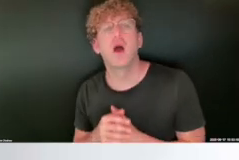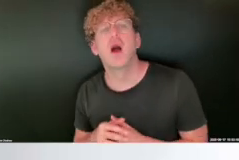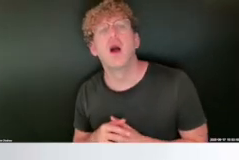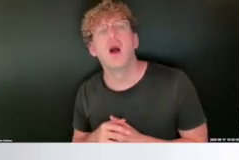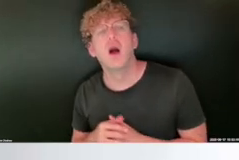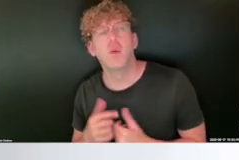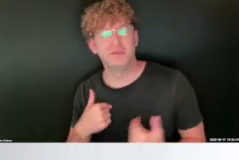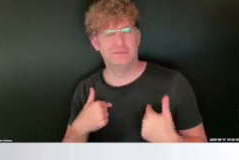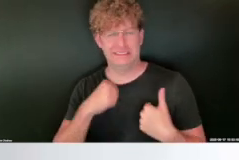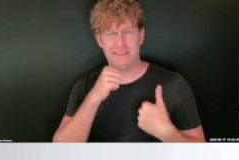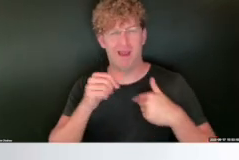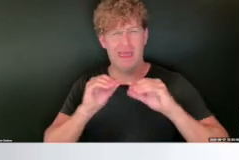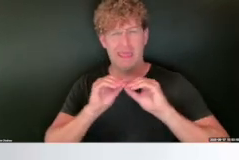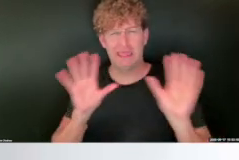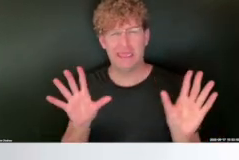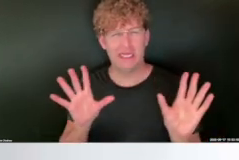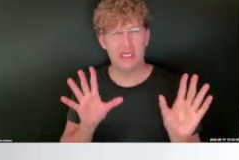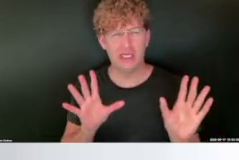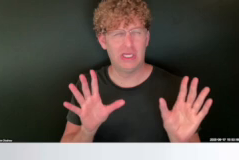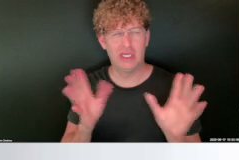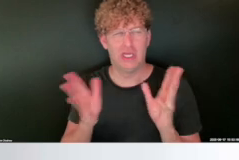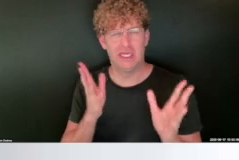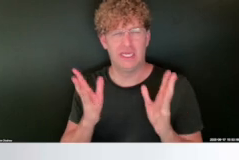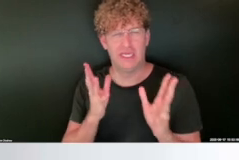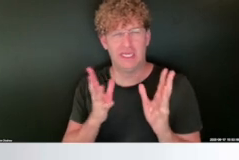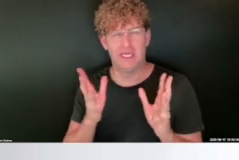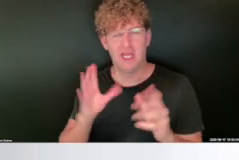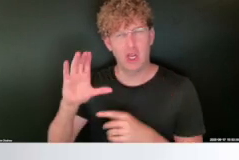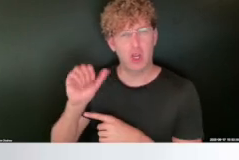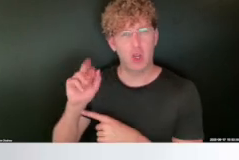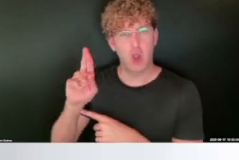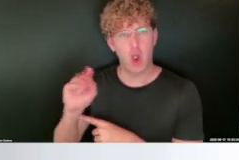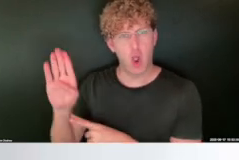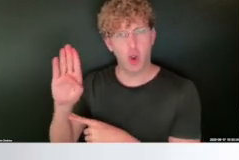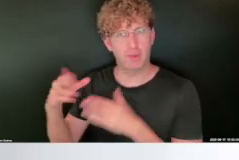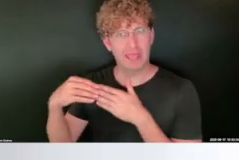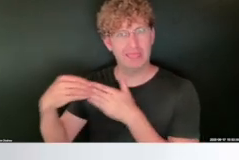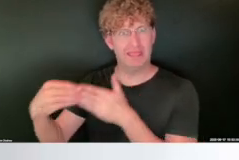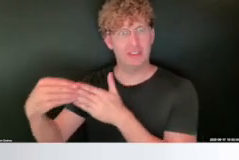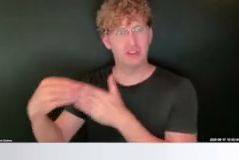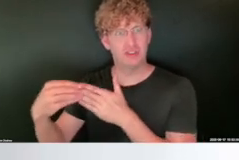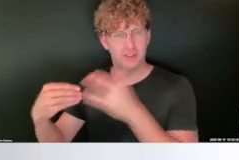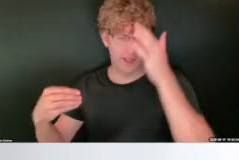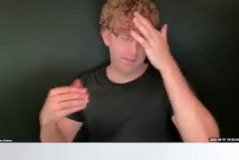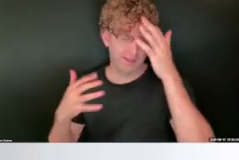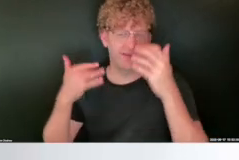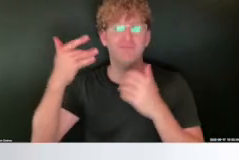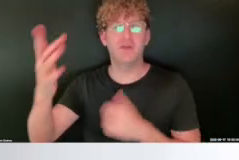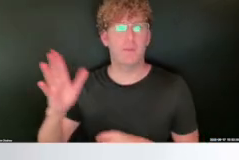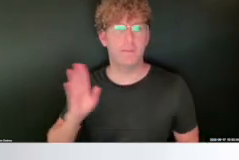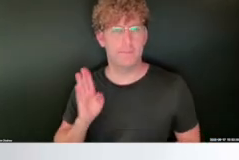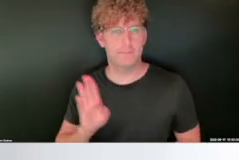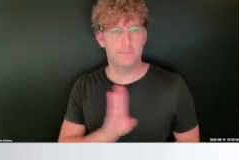is as CARB leadership and then eventually the board consider the redesign that